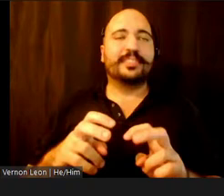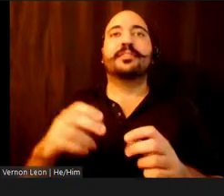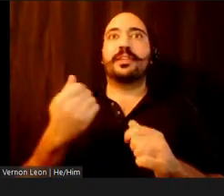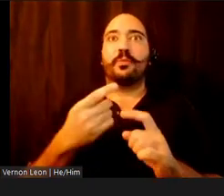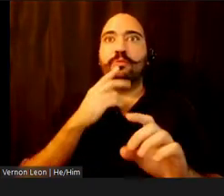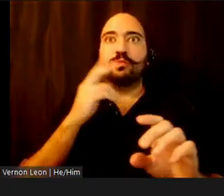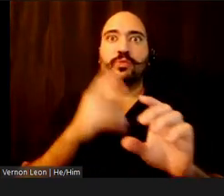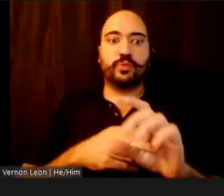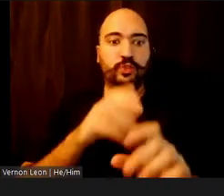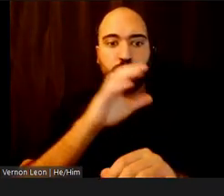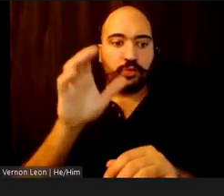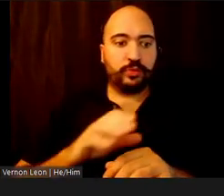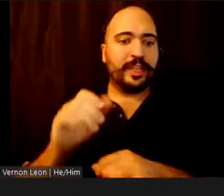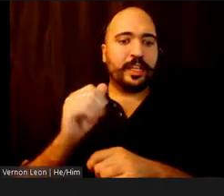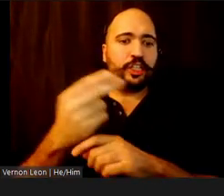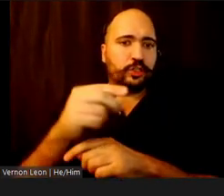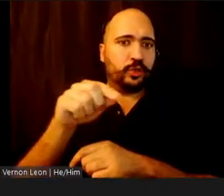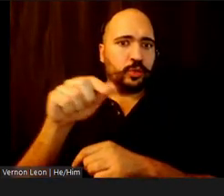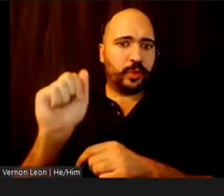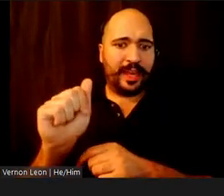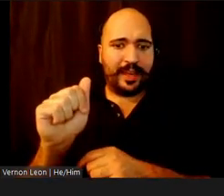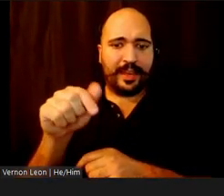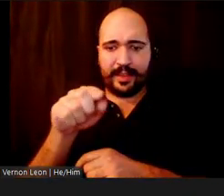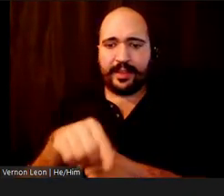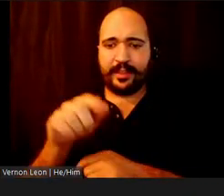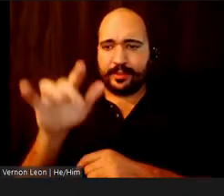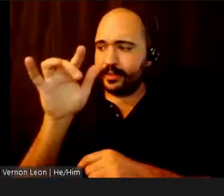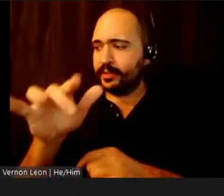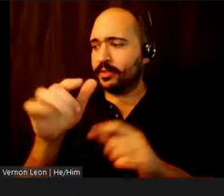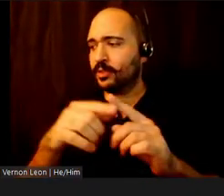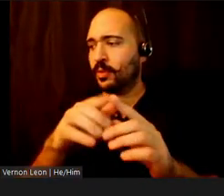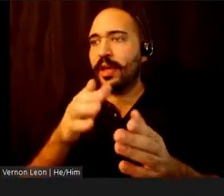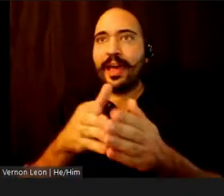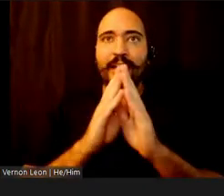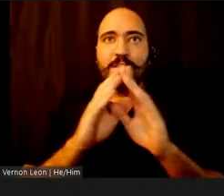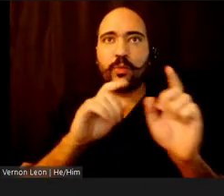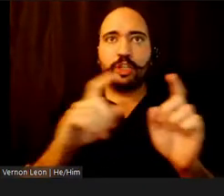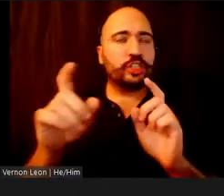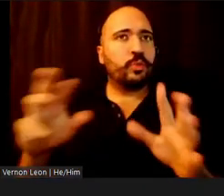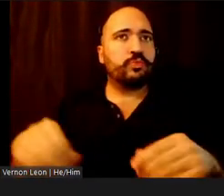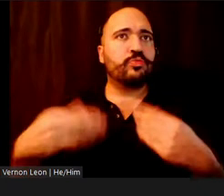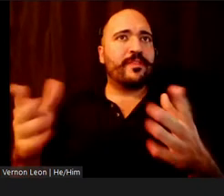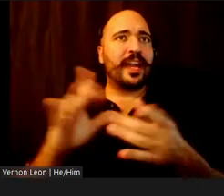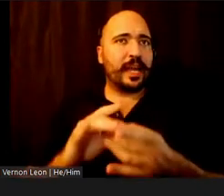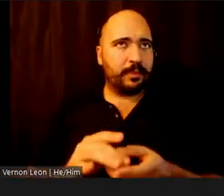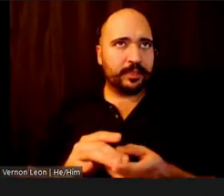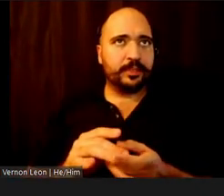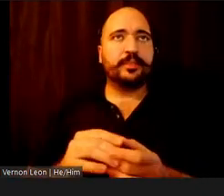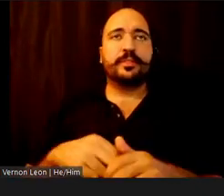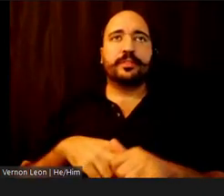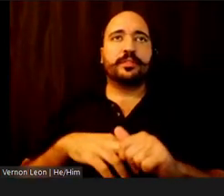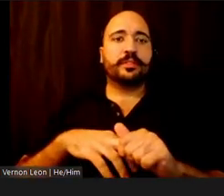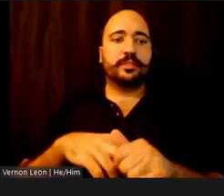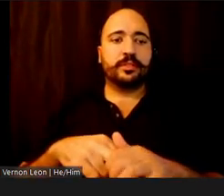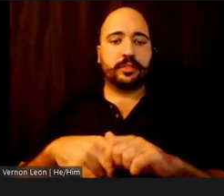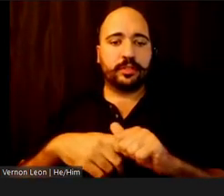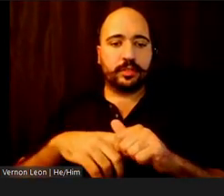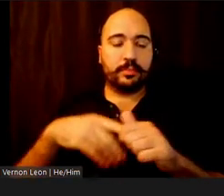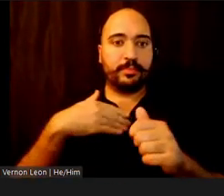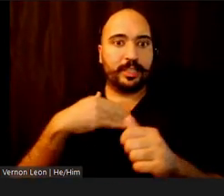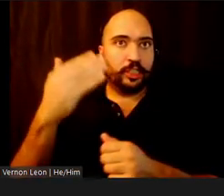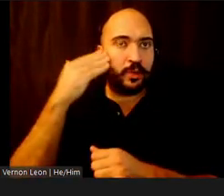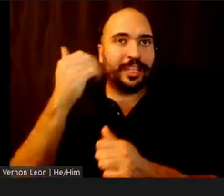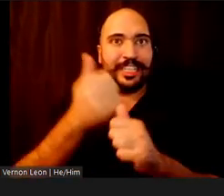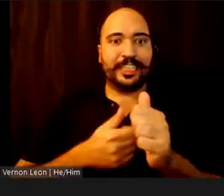joined the Zoom may also use the Q&A function throughout today's webinar to ask questions or provide comments. Please note that each